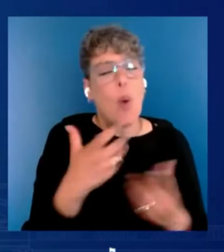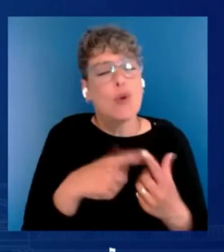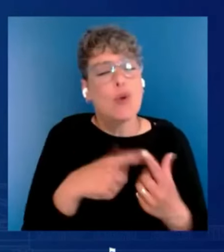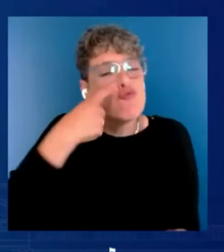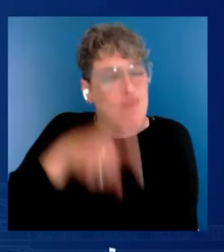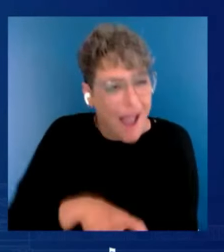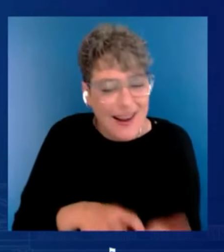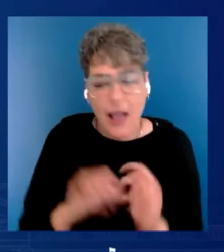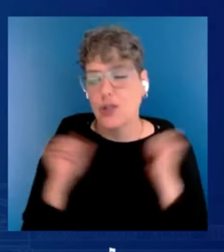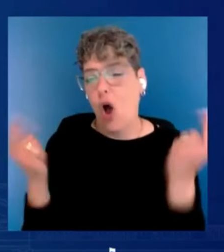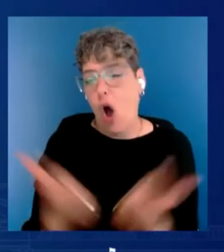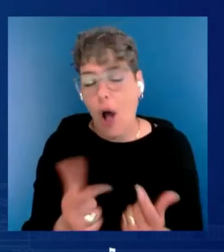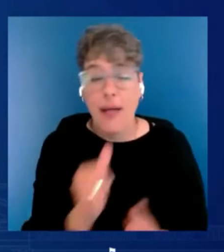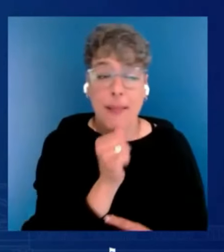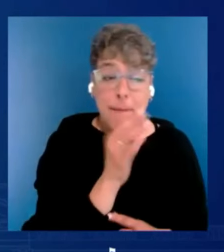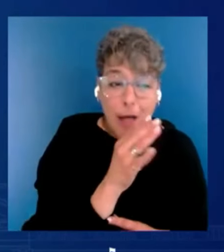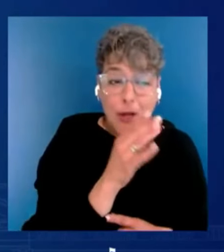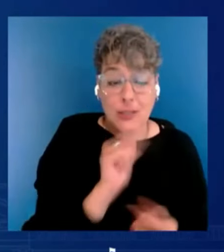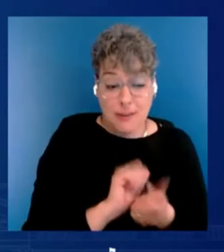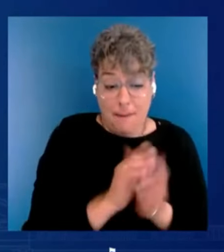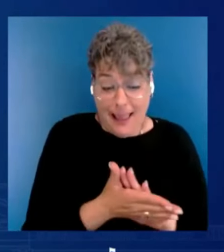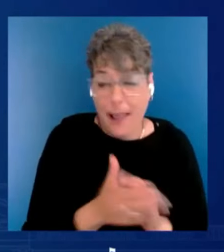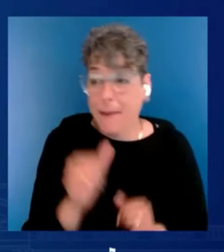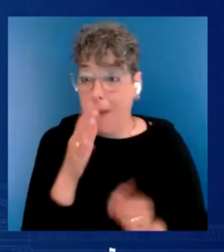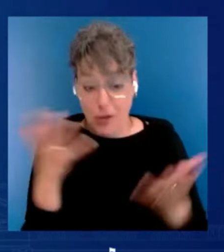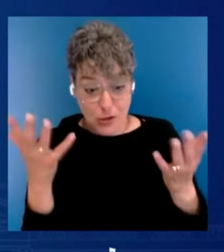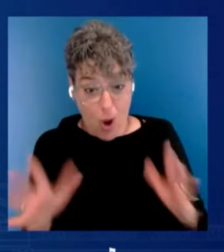mothers-to-be, all the people who celebrated their mothers, whether they're here or not.